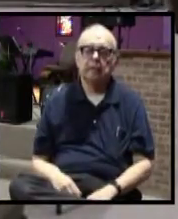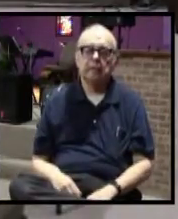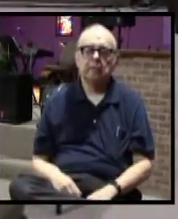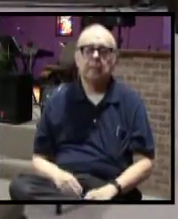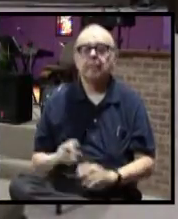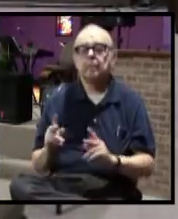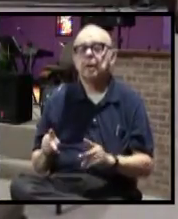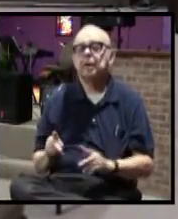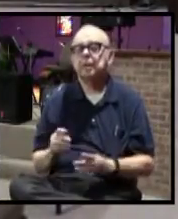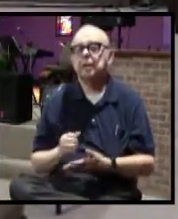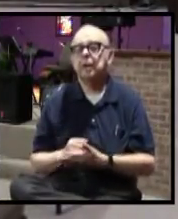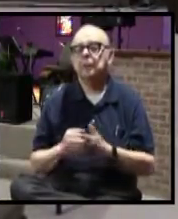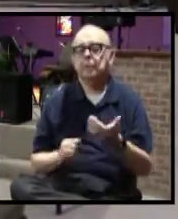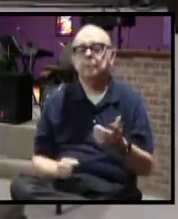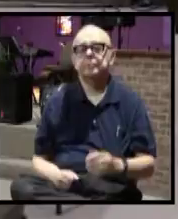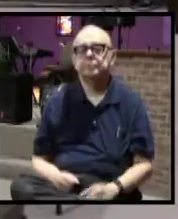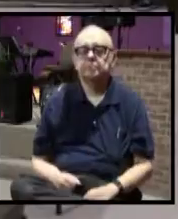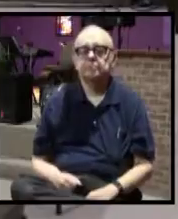And nobody knows it.